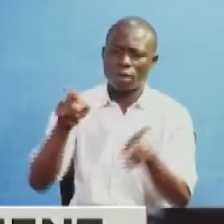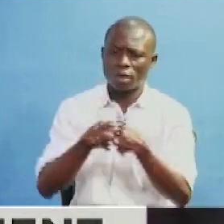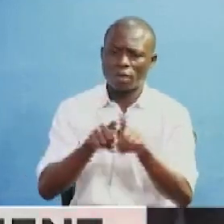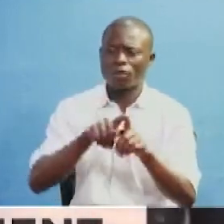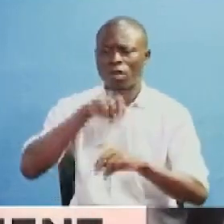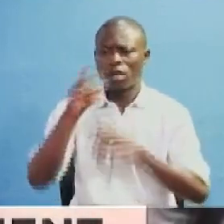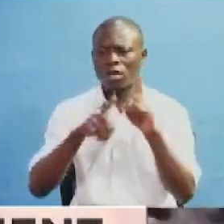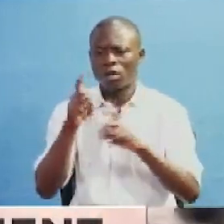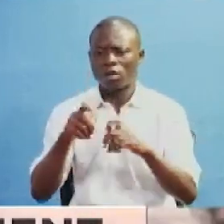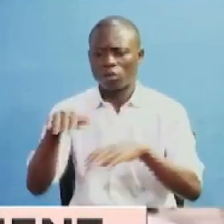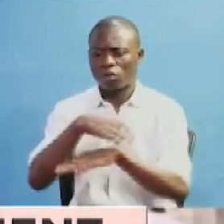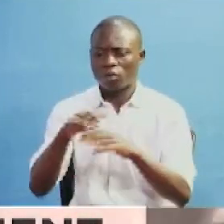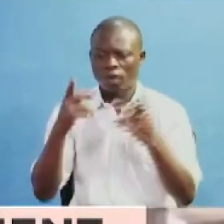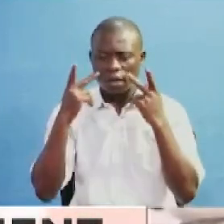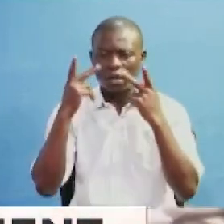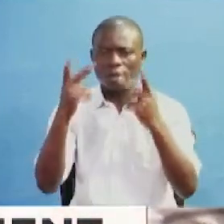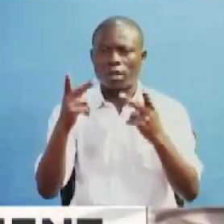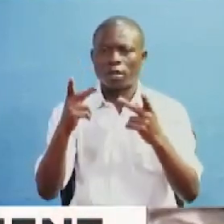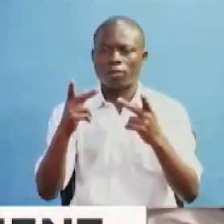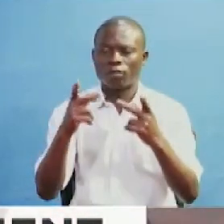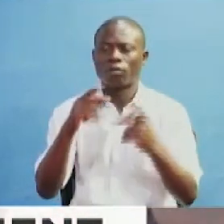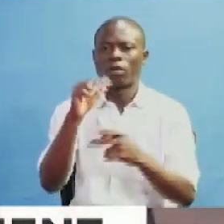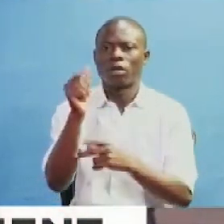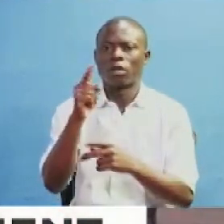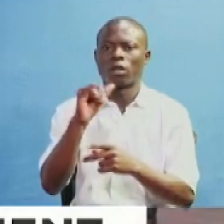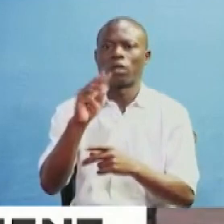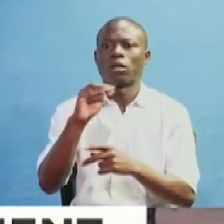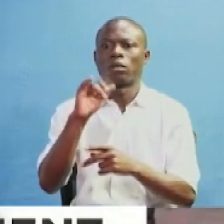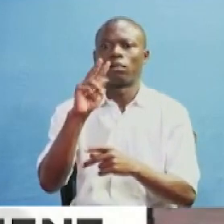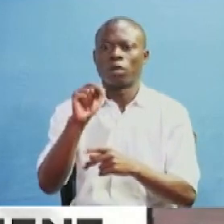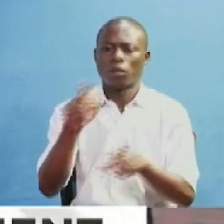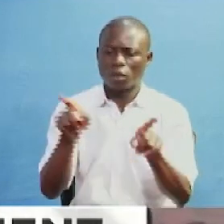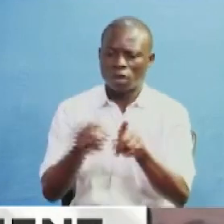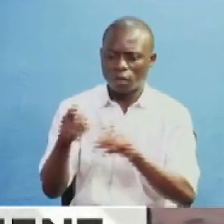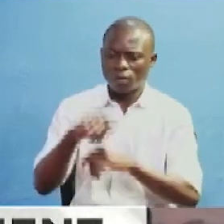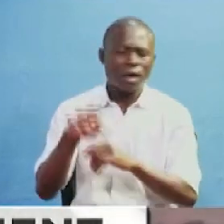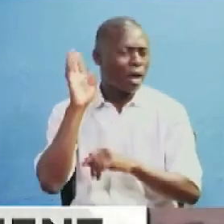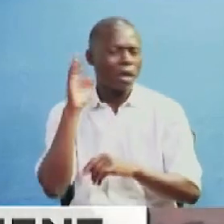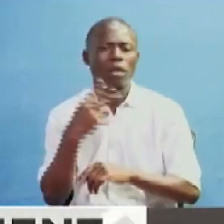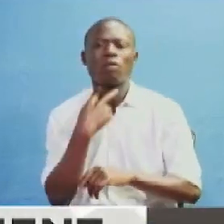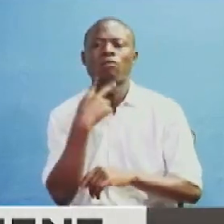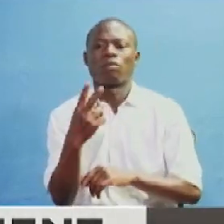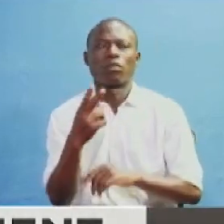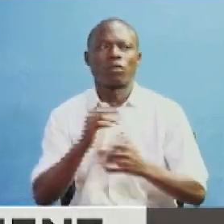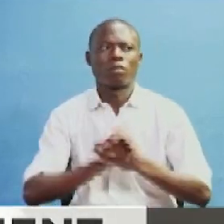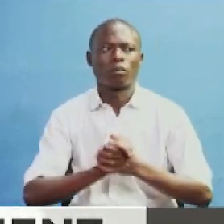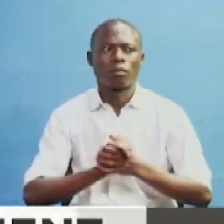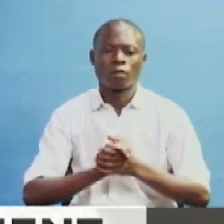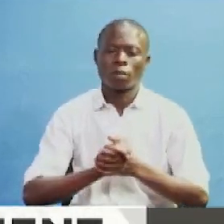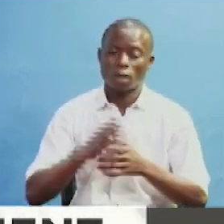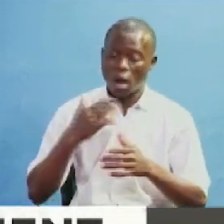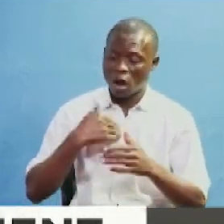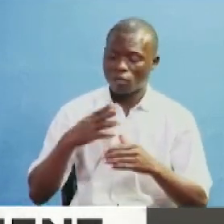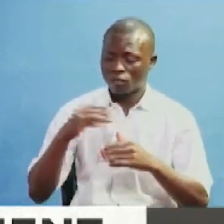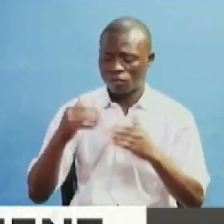question bound on its legality. Azimio la Umoja leaders are the latest to add their voice on the matter. He has gone